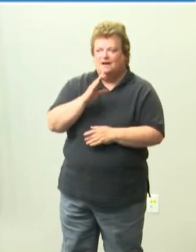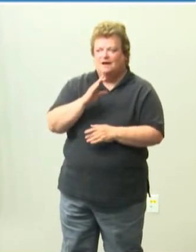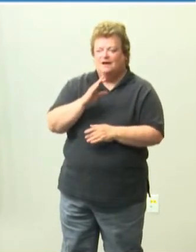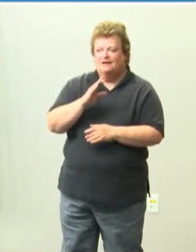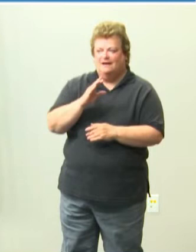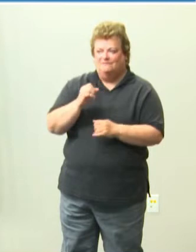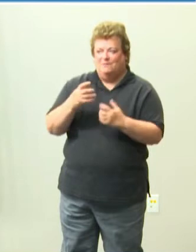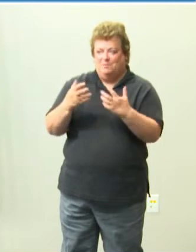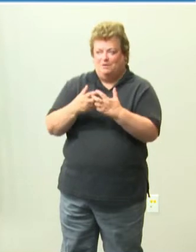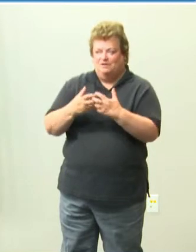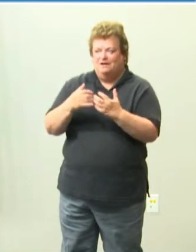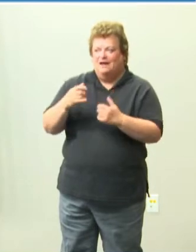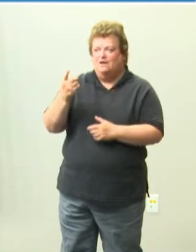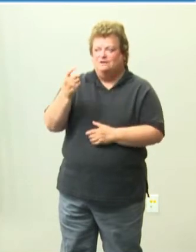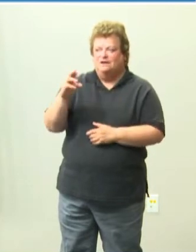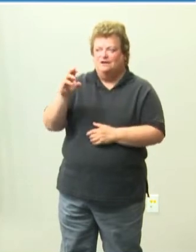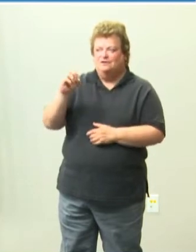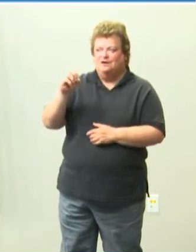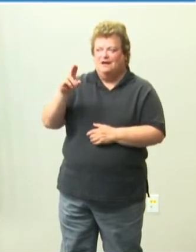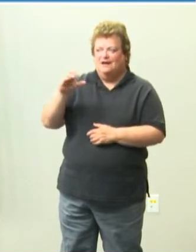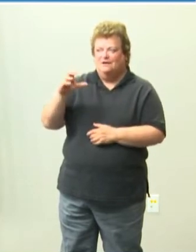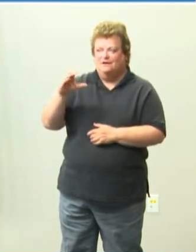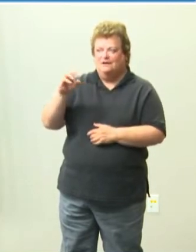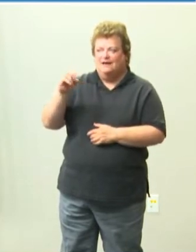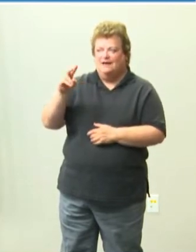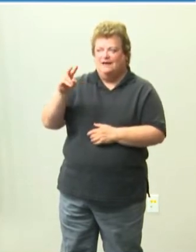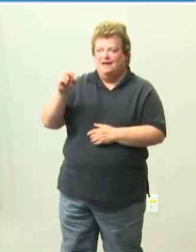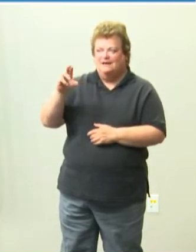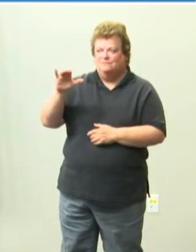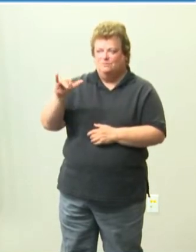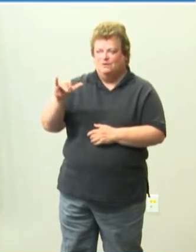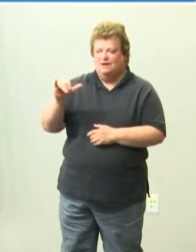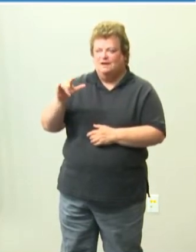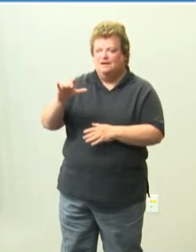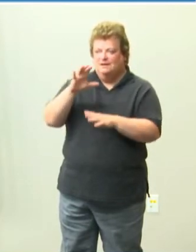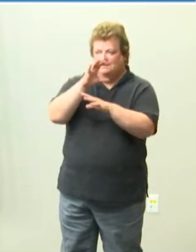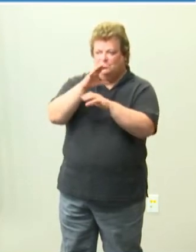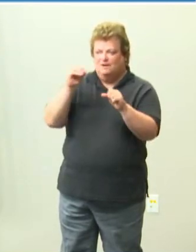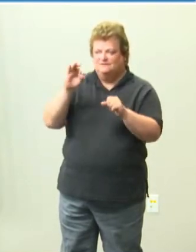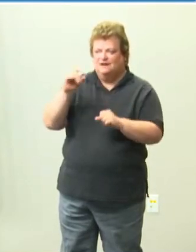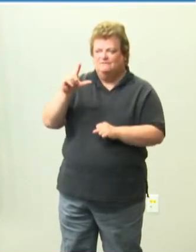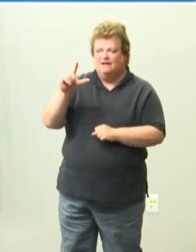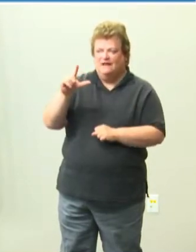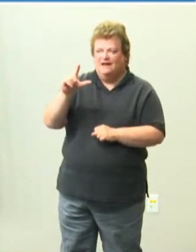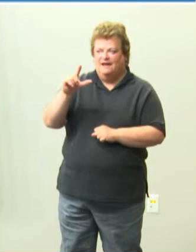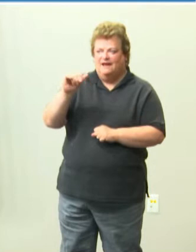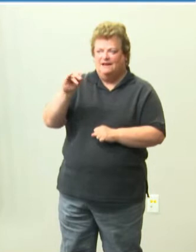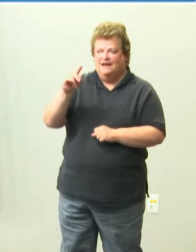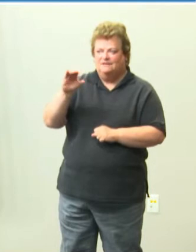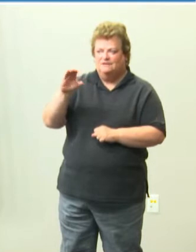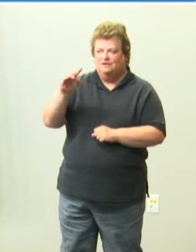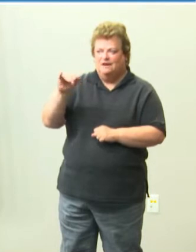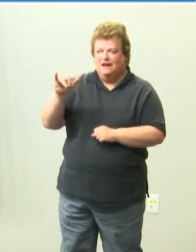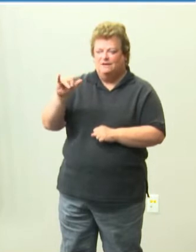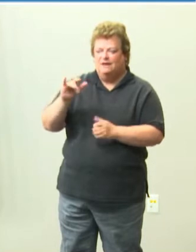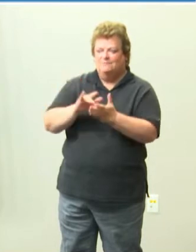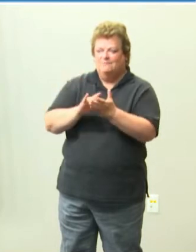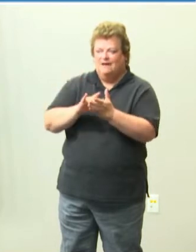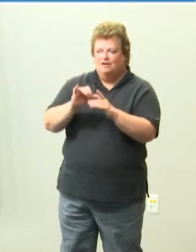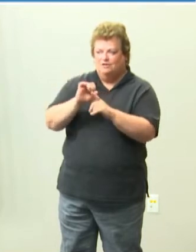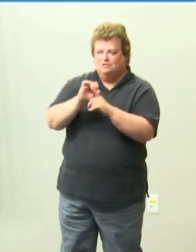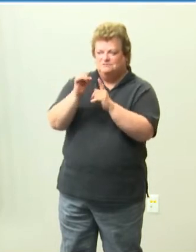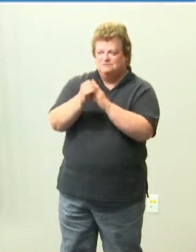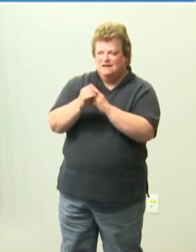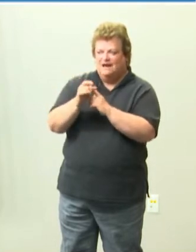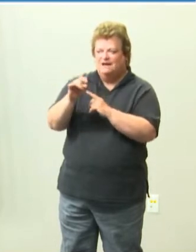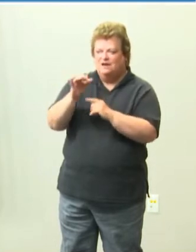joining us today by Zoom is Dr. Eric Avery. Dr. Avery is president of the Lancaster County Medical Society, and he's going to